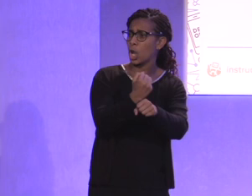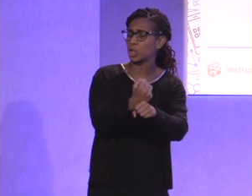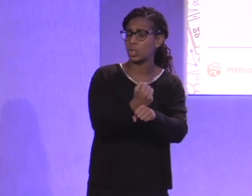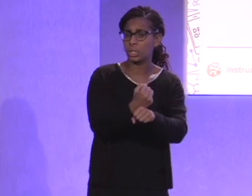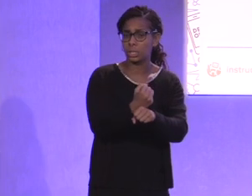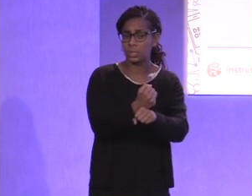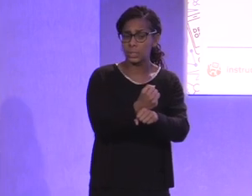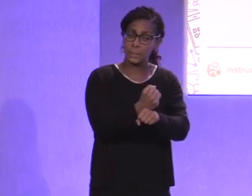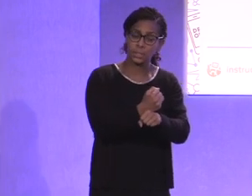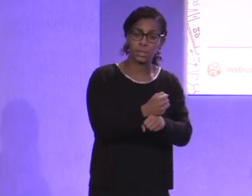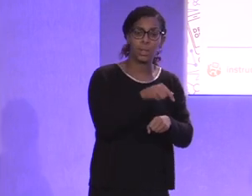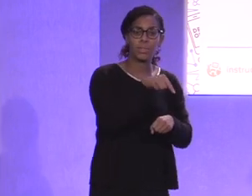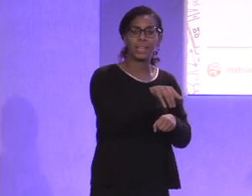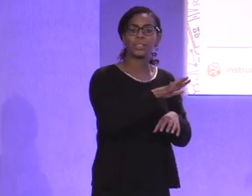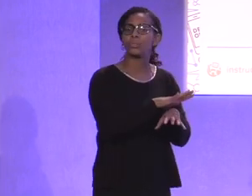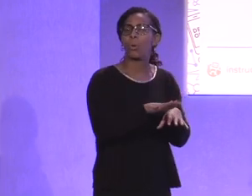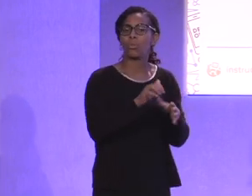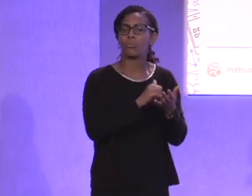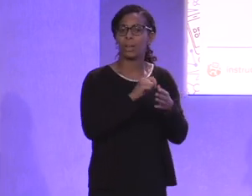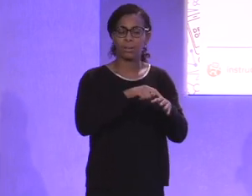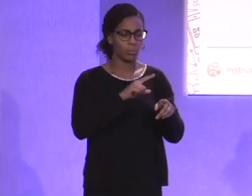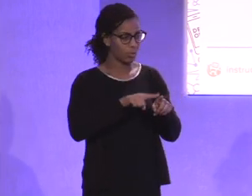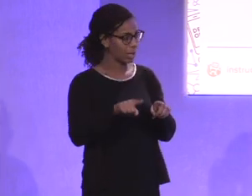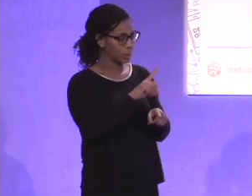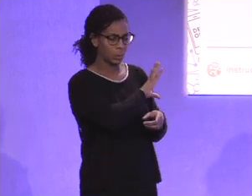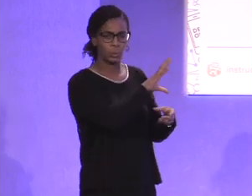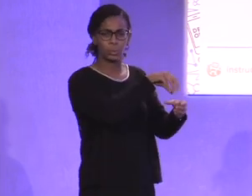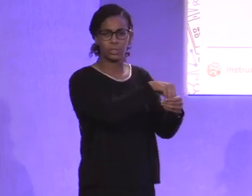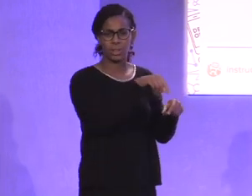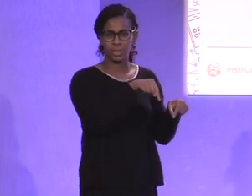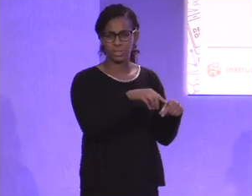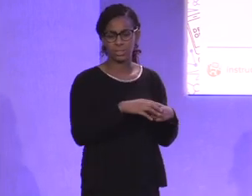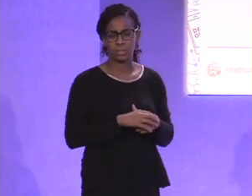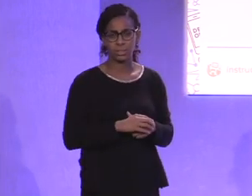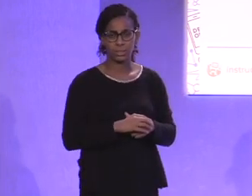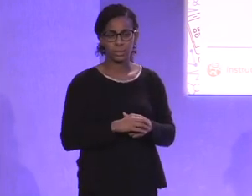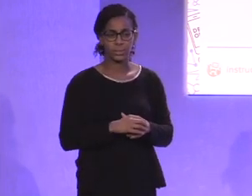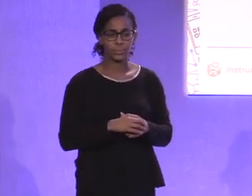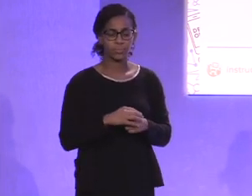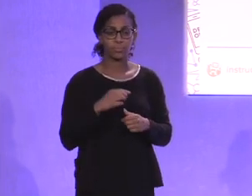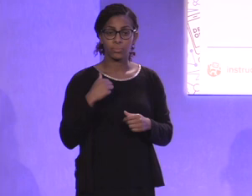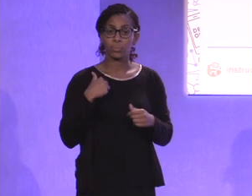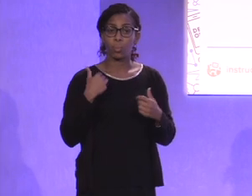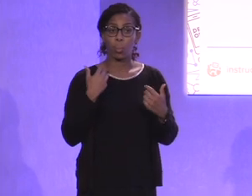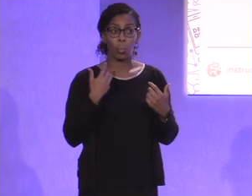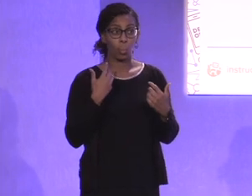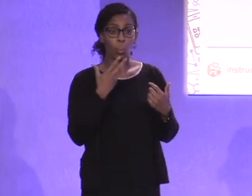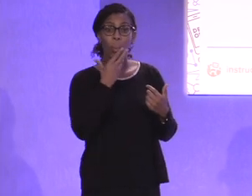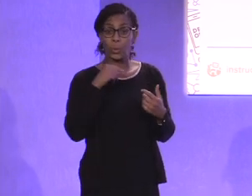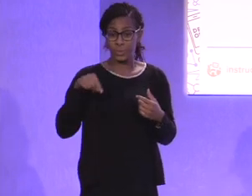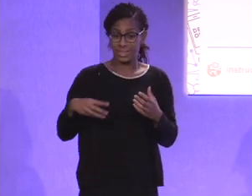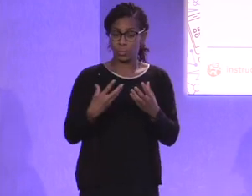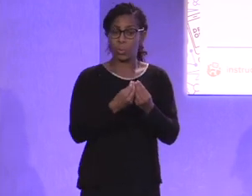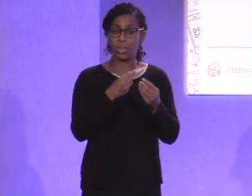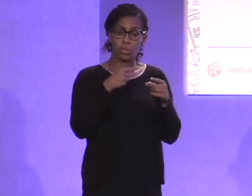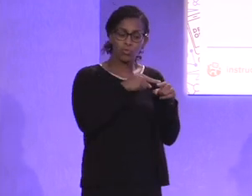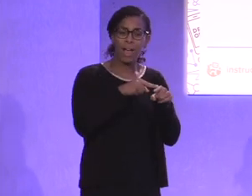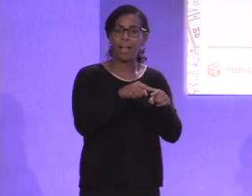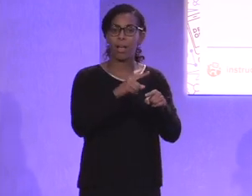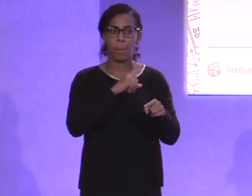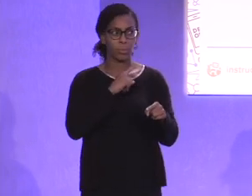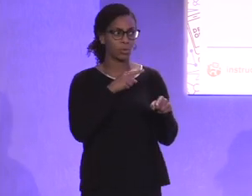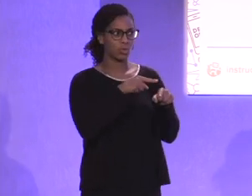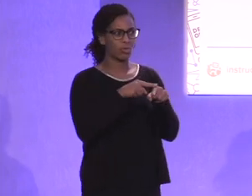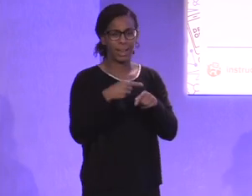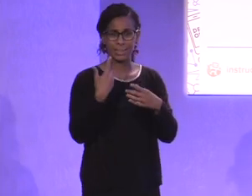time to start trying to socialize these things. We did so well with Tracker because Tracker had been in production for years before we got on the scene.